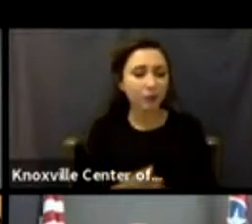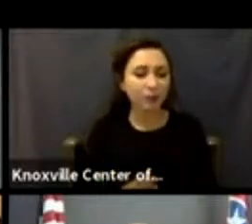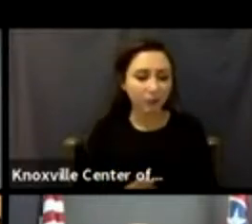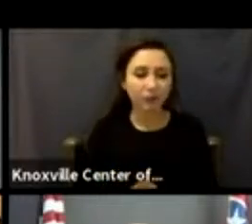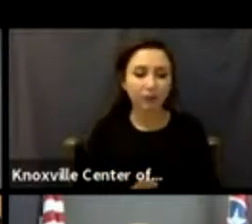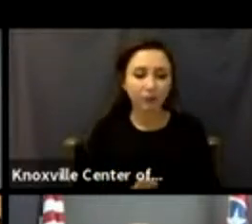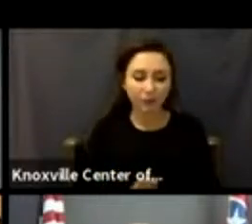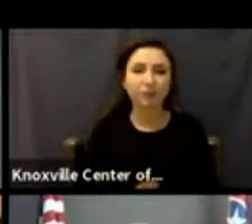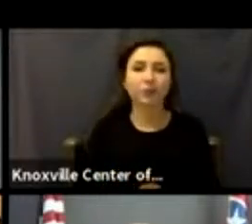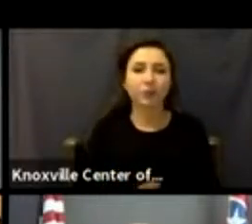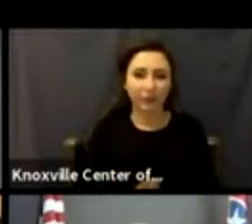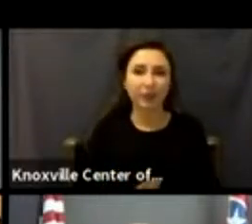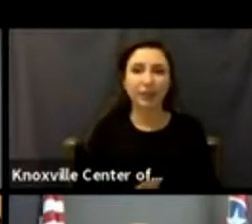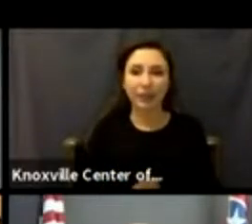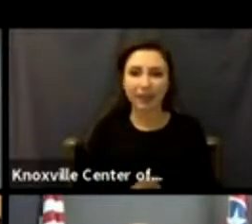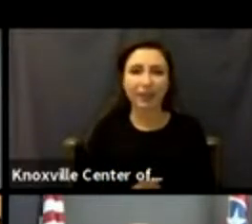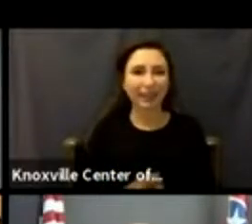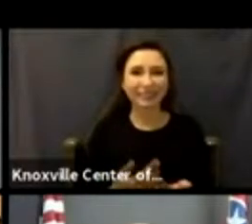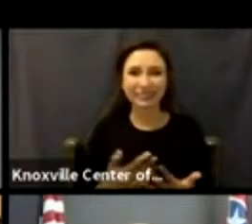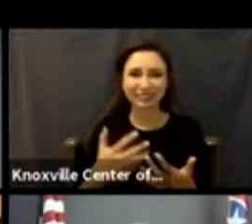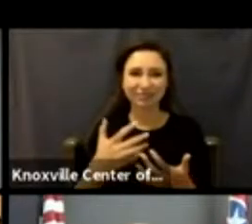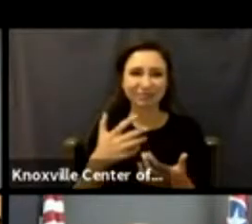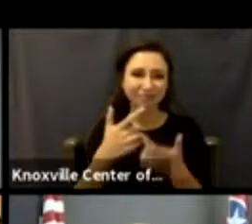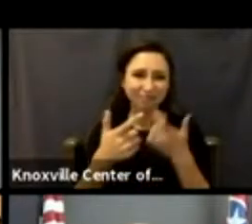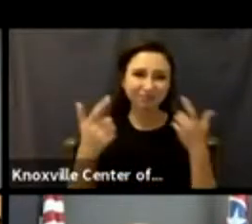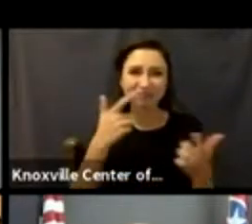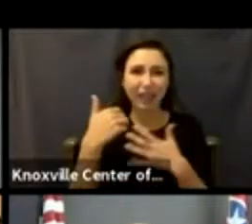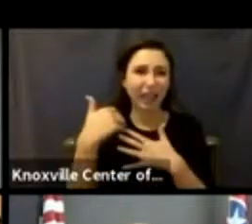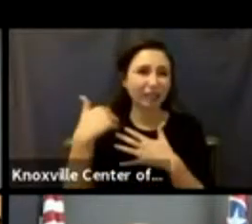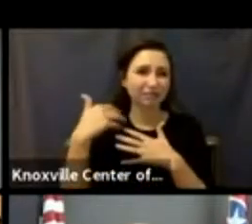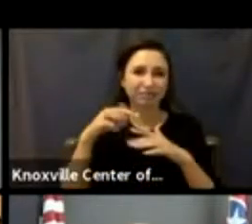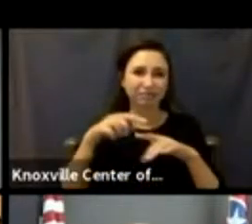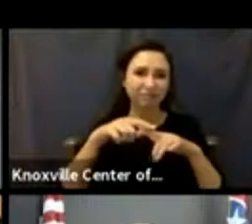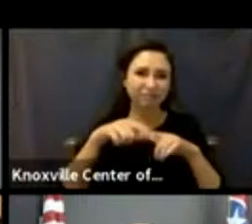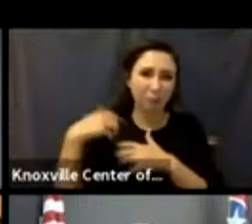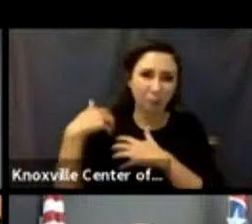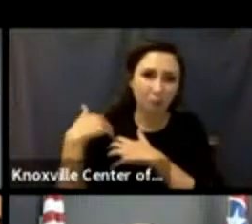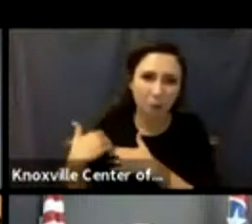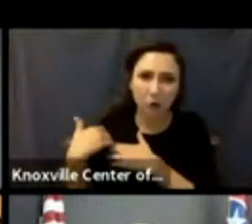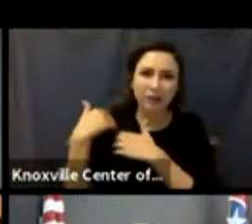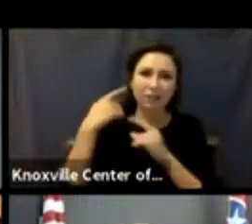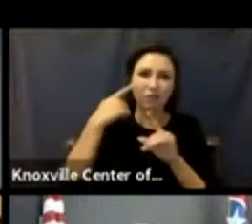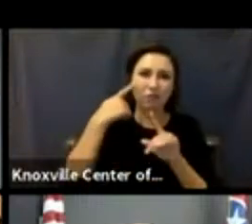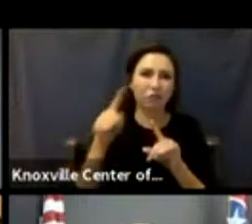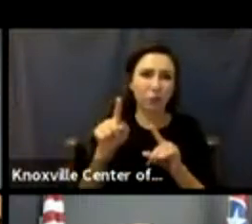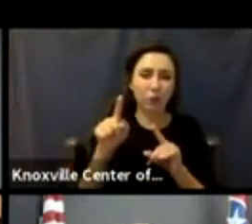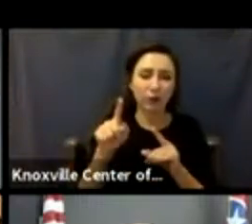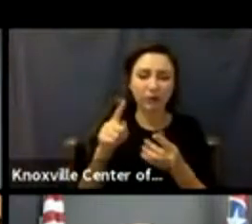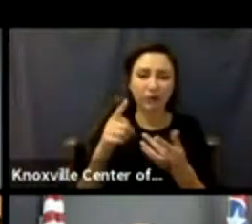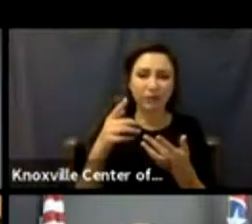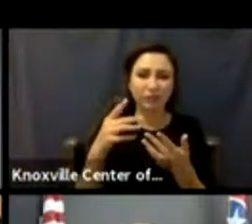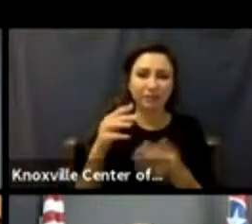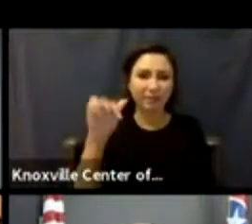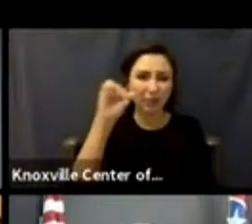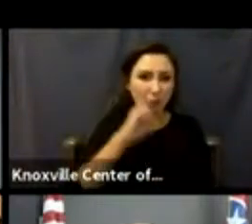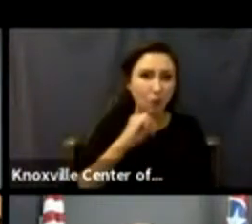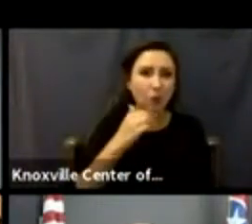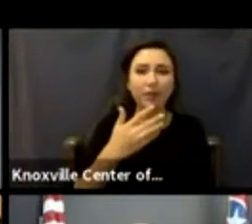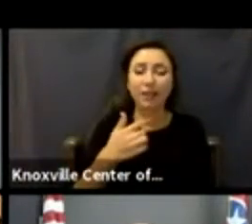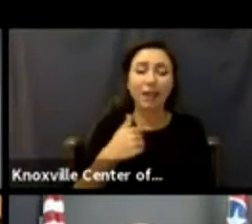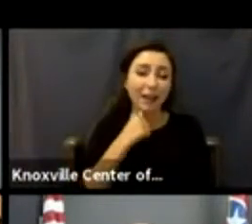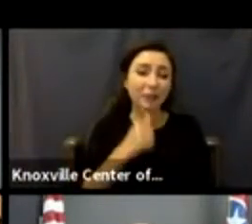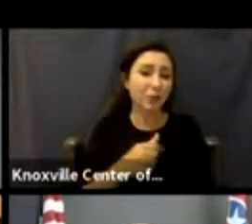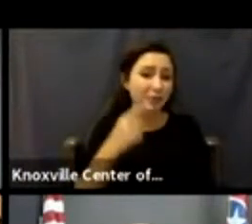places an unproportional burden on restaurants and bars. I don't believe that we should be reducing safety measures. I would actually like to